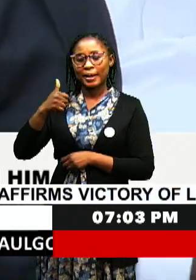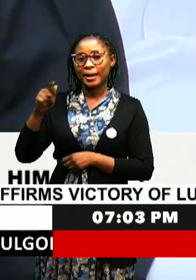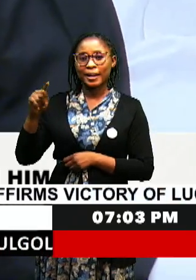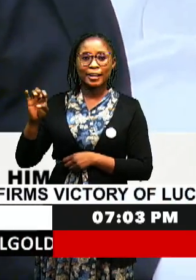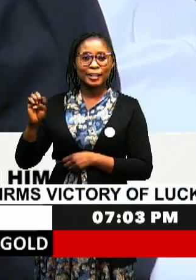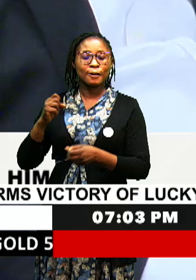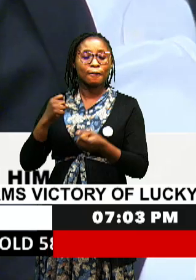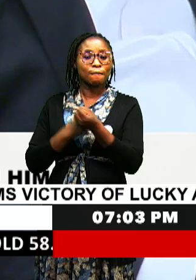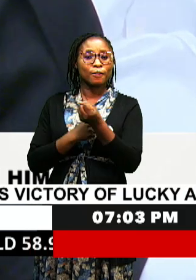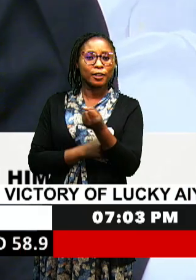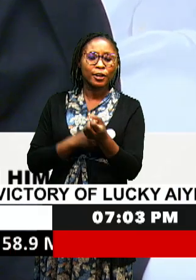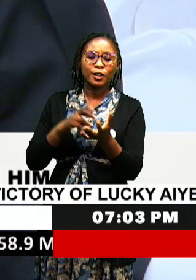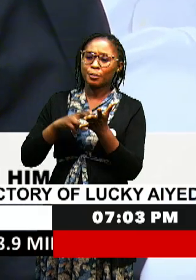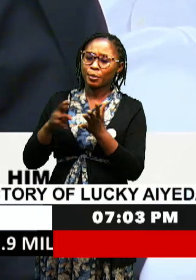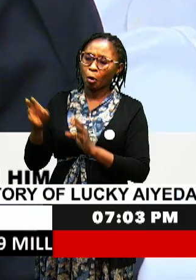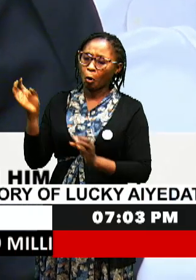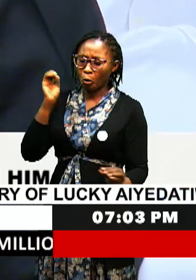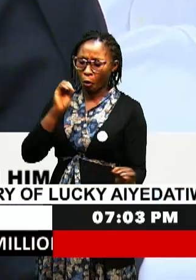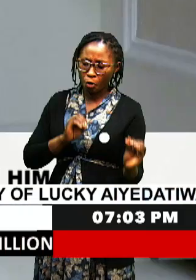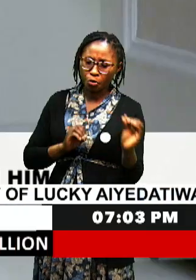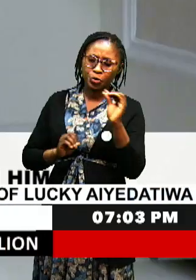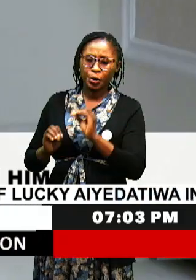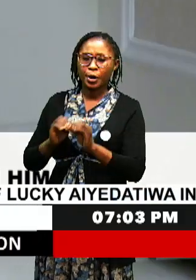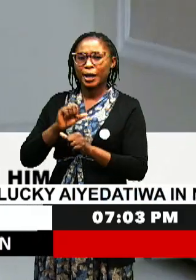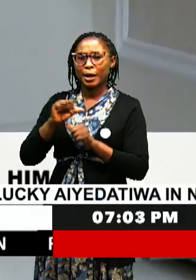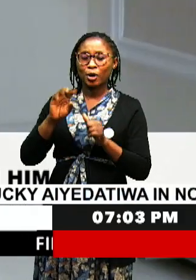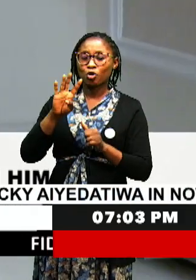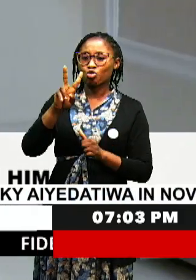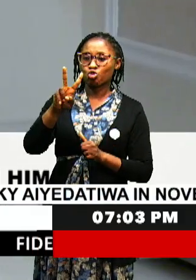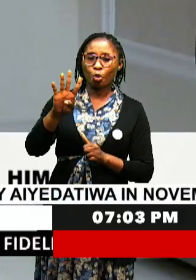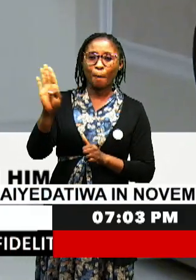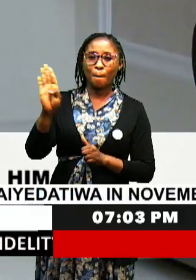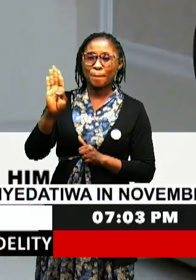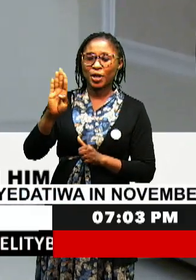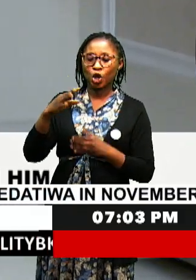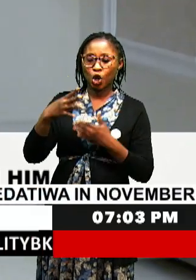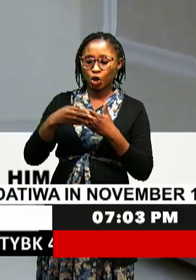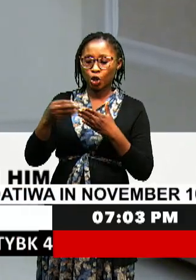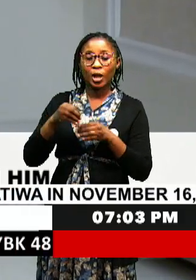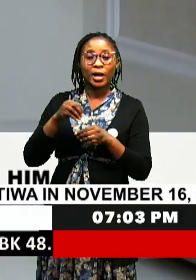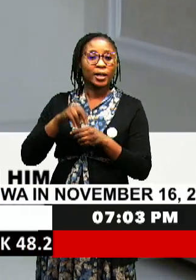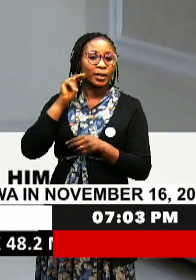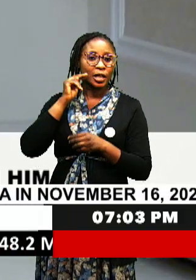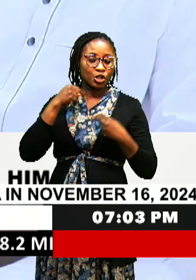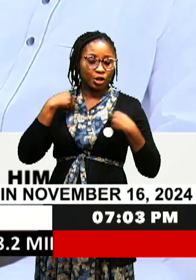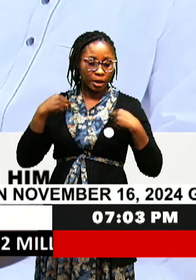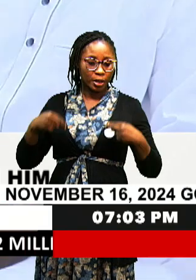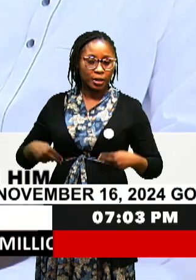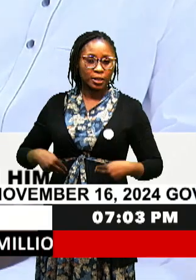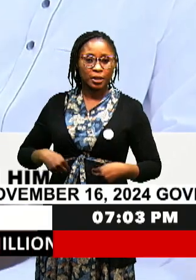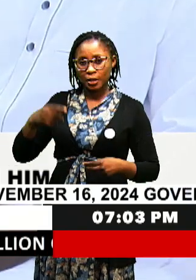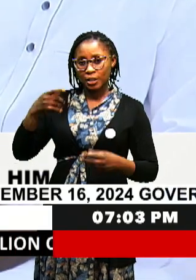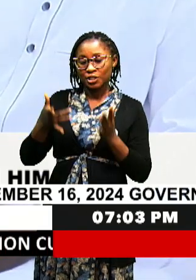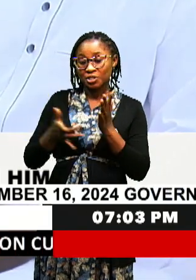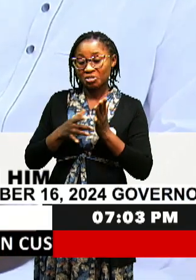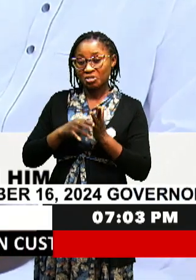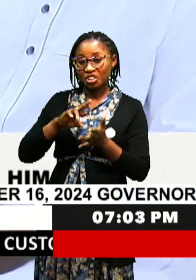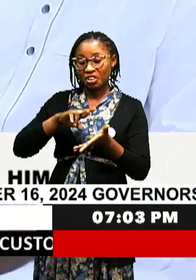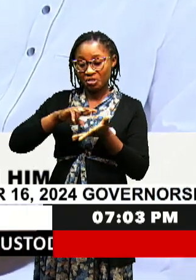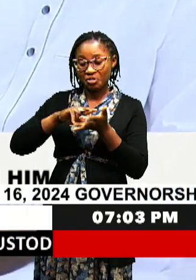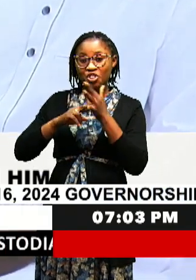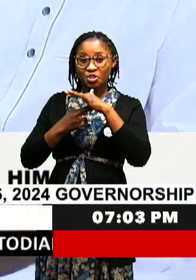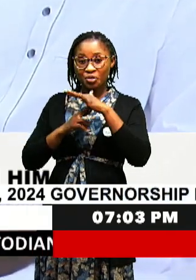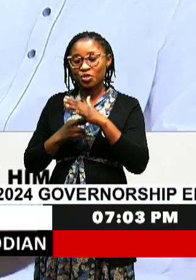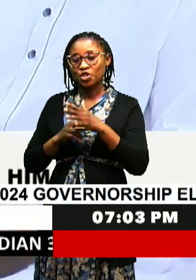has reportedly contributed about $2 billion in Nigeria's health, digital innovation,